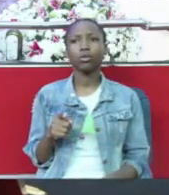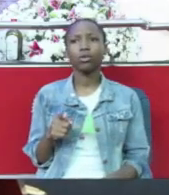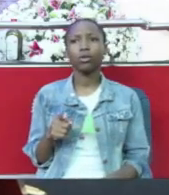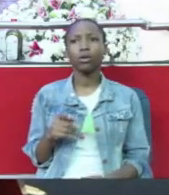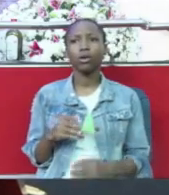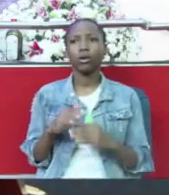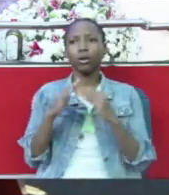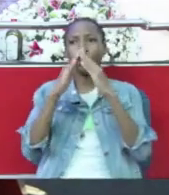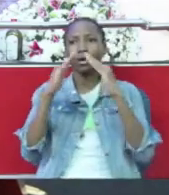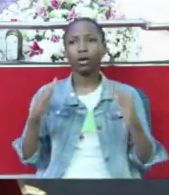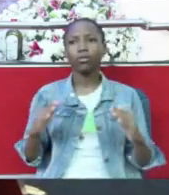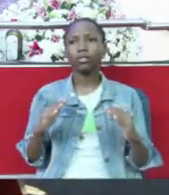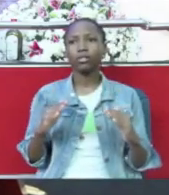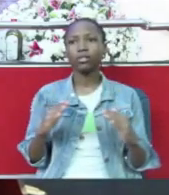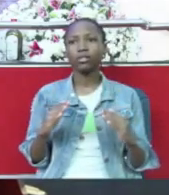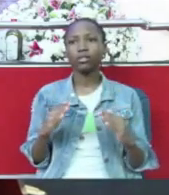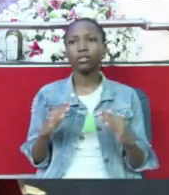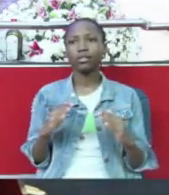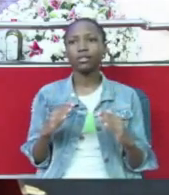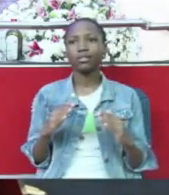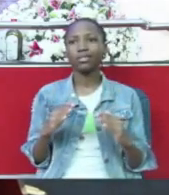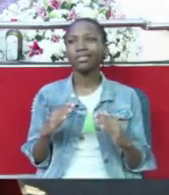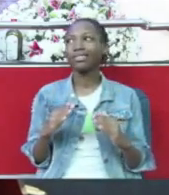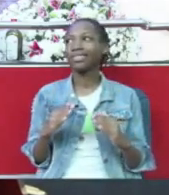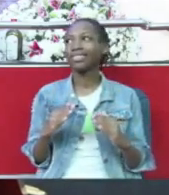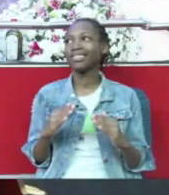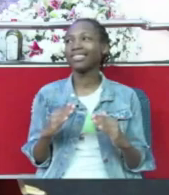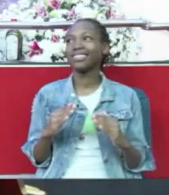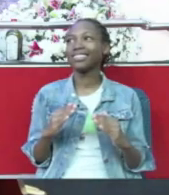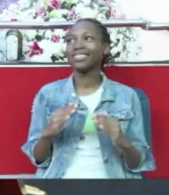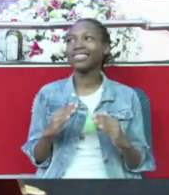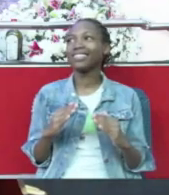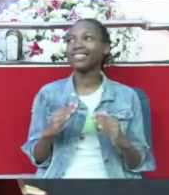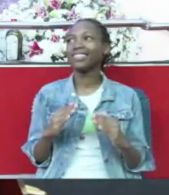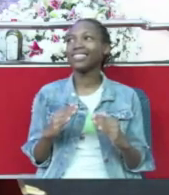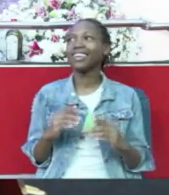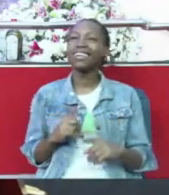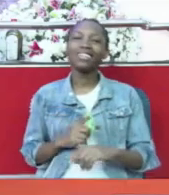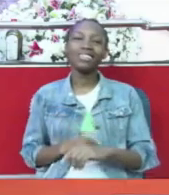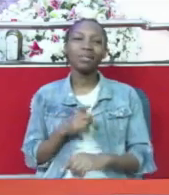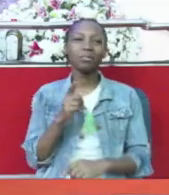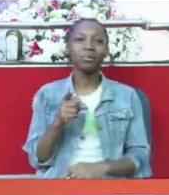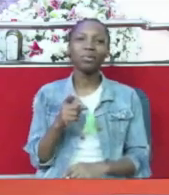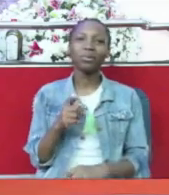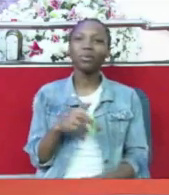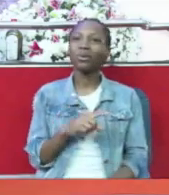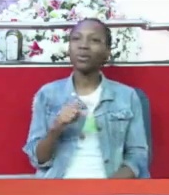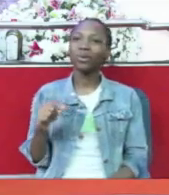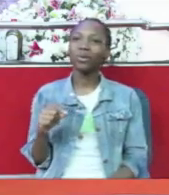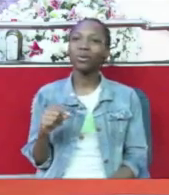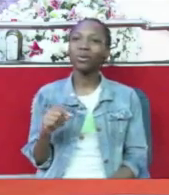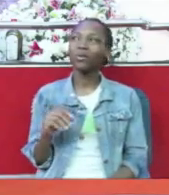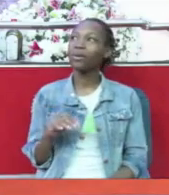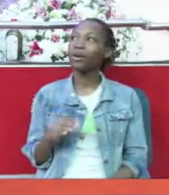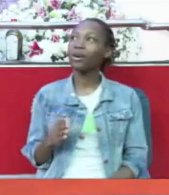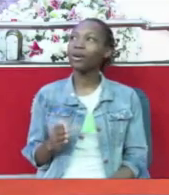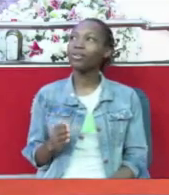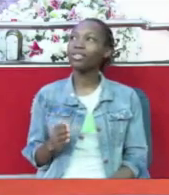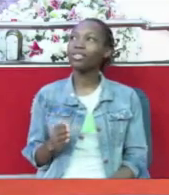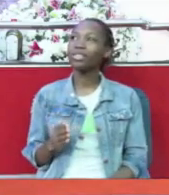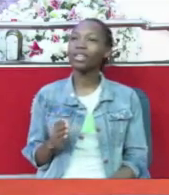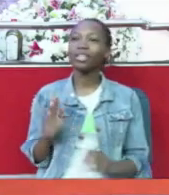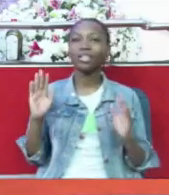For it to thrive. Ili iweze kuenea. It's like I go out and catch a nice njiwa, eh? Ninyi chukue pale